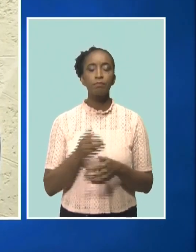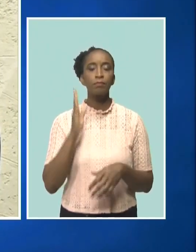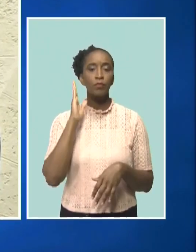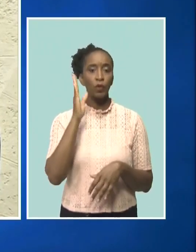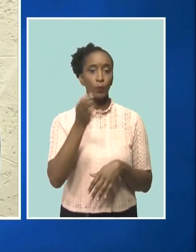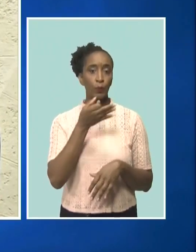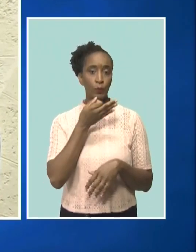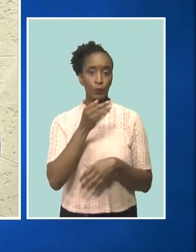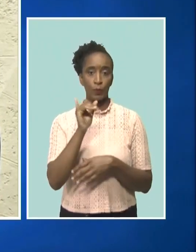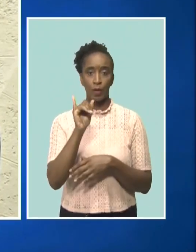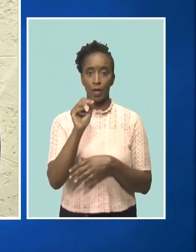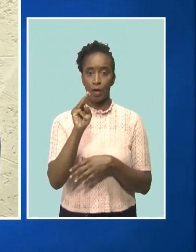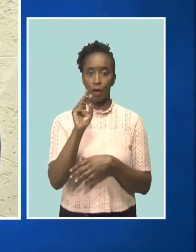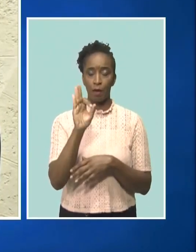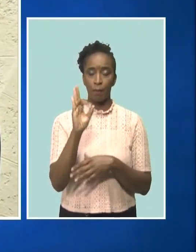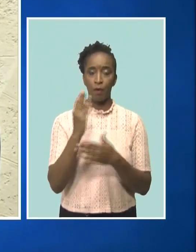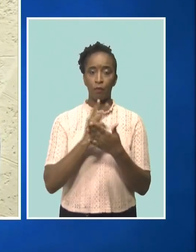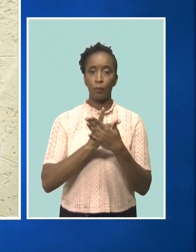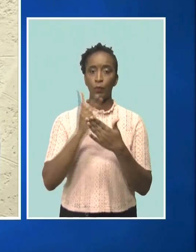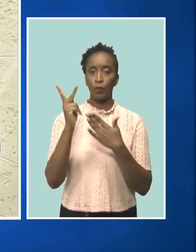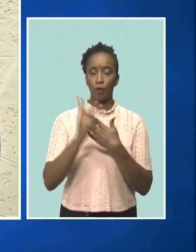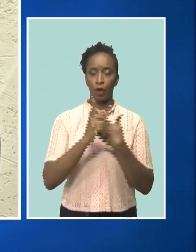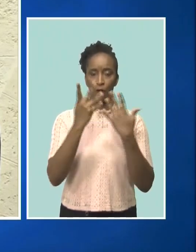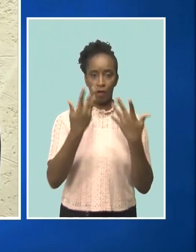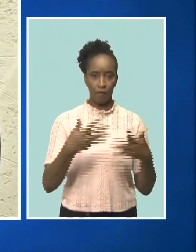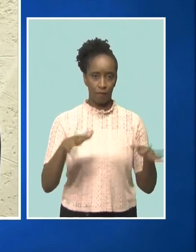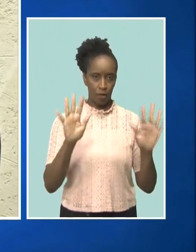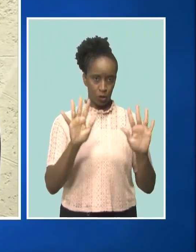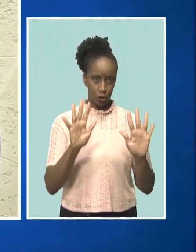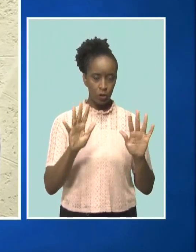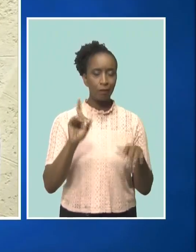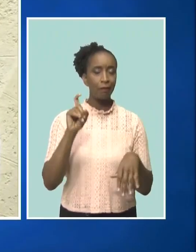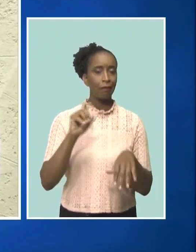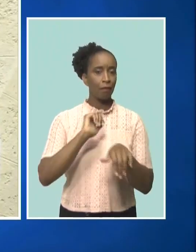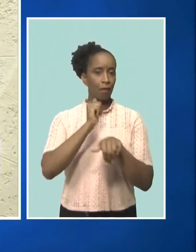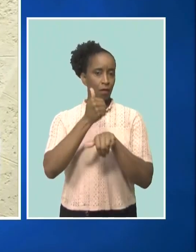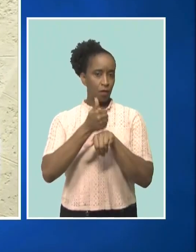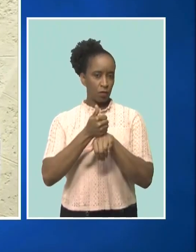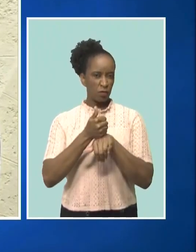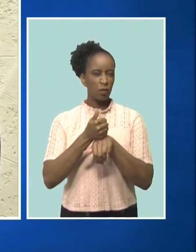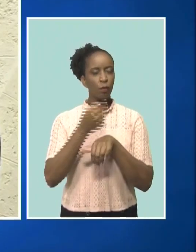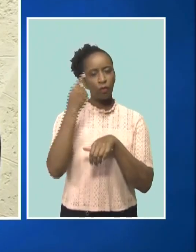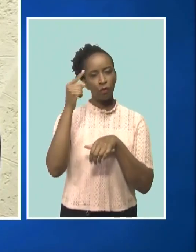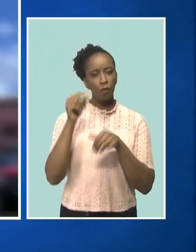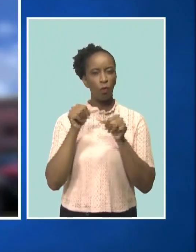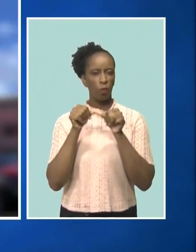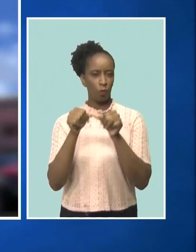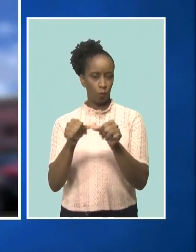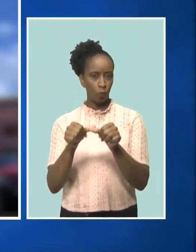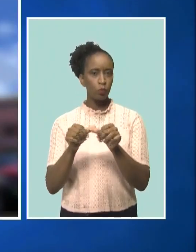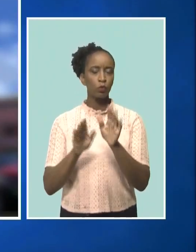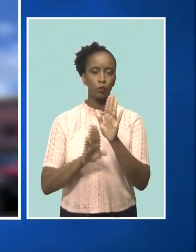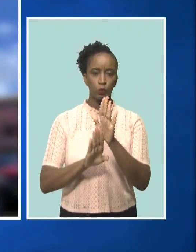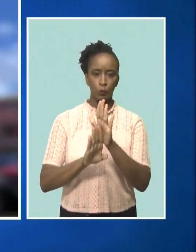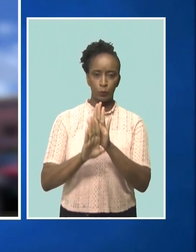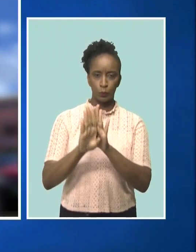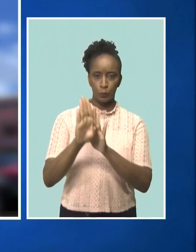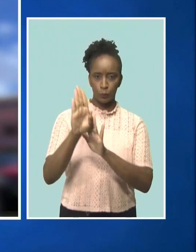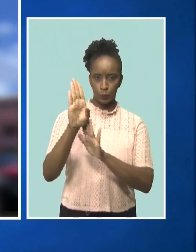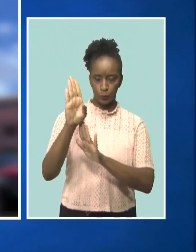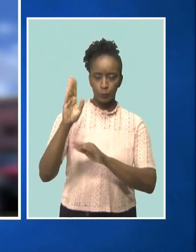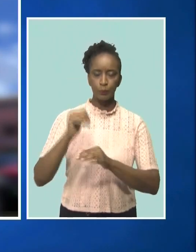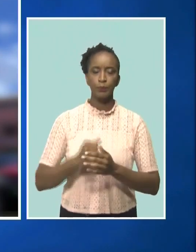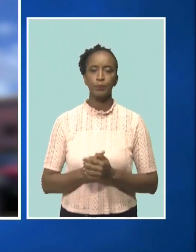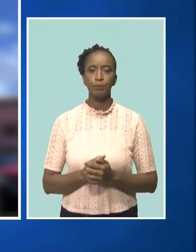at the end of June, and therefore we need to ensure that we lay the platform for sustainable growth and development. I have asked the